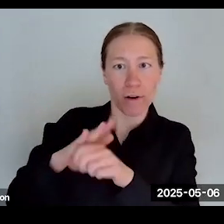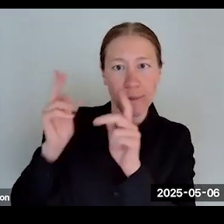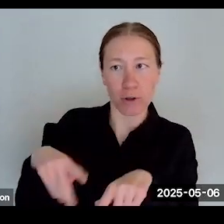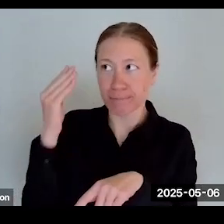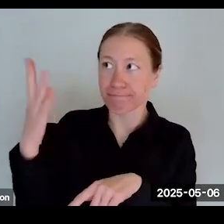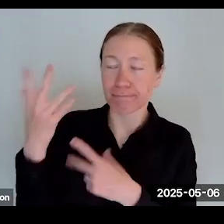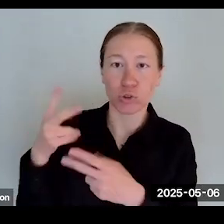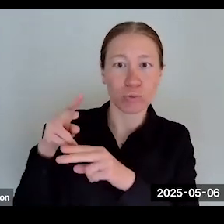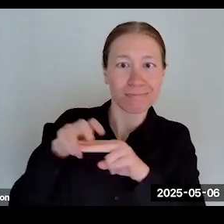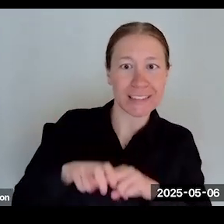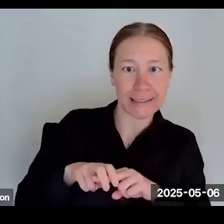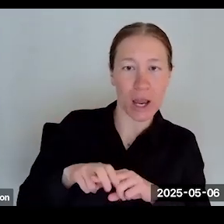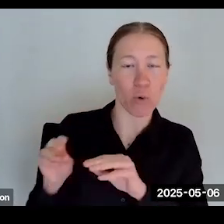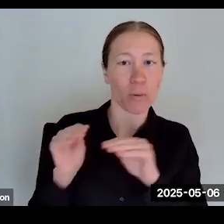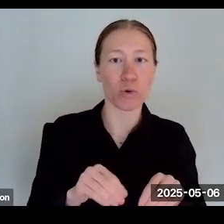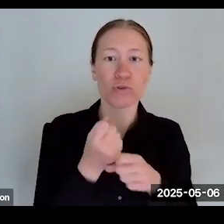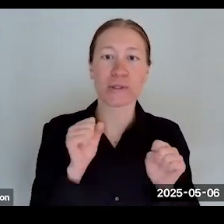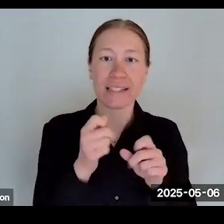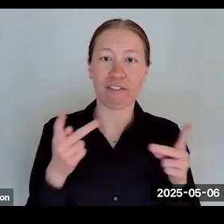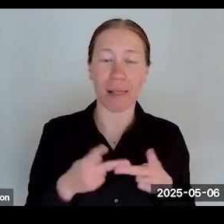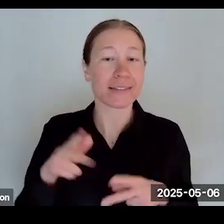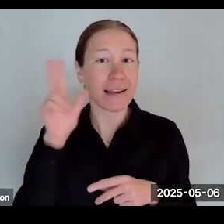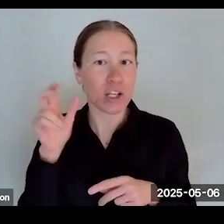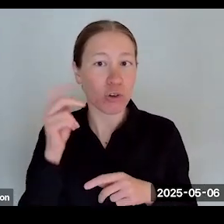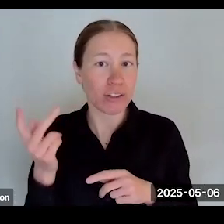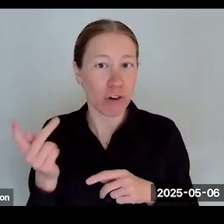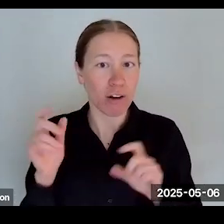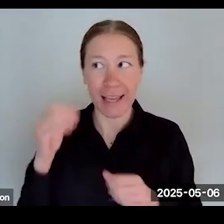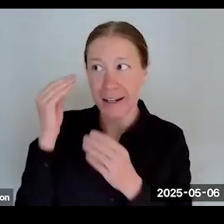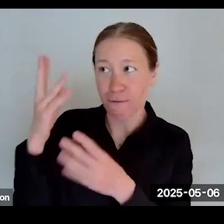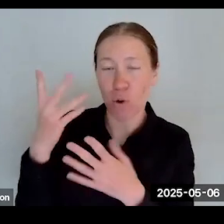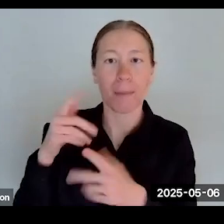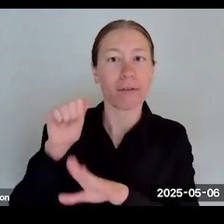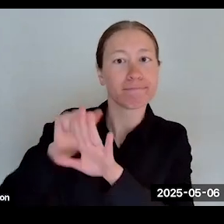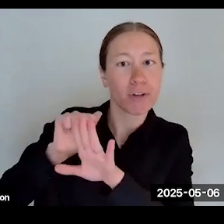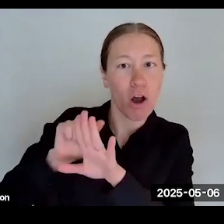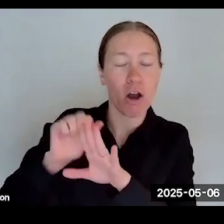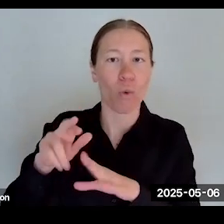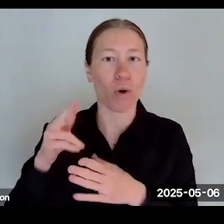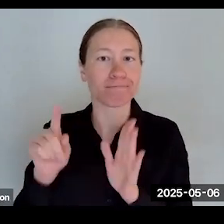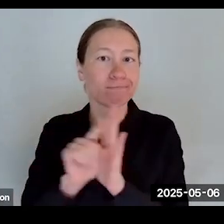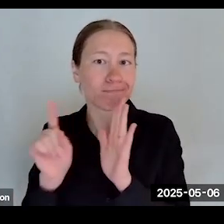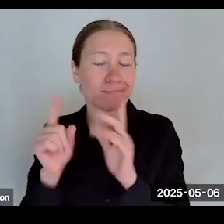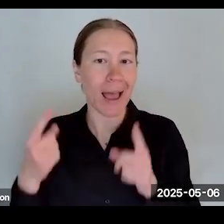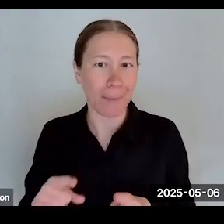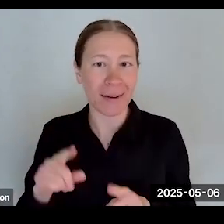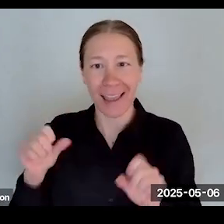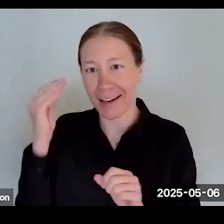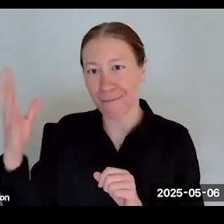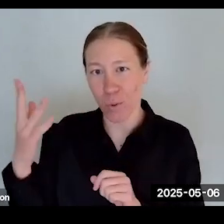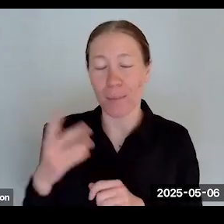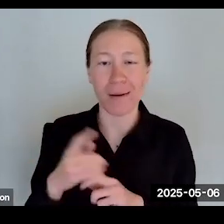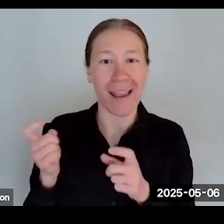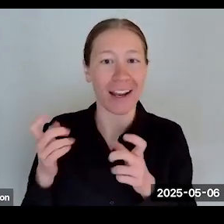place. And hearing dogs can alert their handler to a sound, such as a knock at the door or a doorbell. Just note that there are